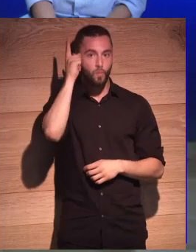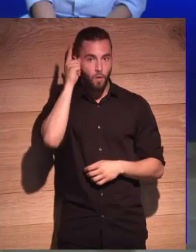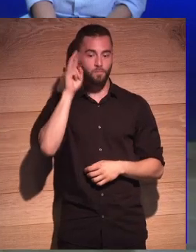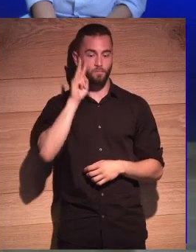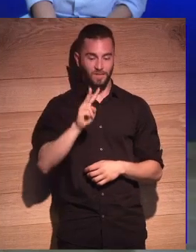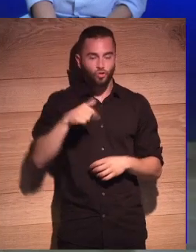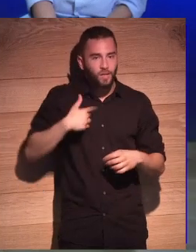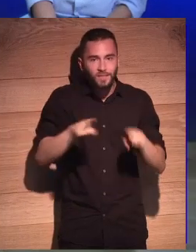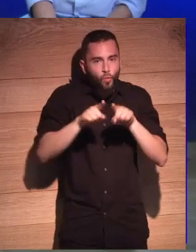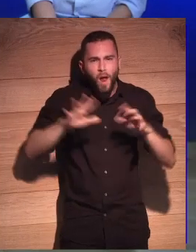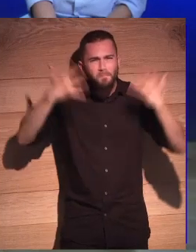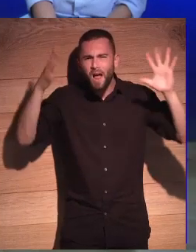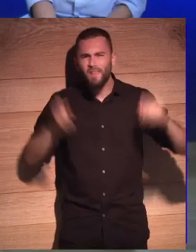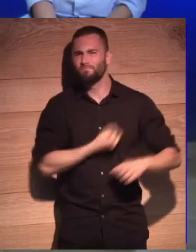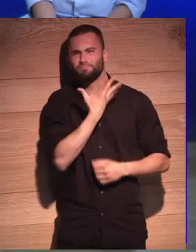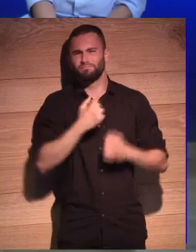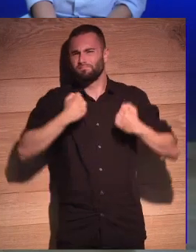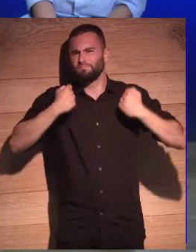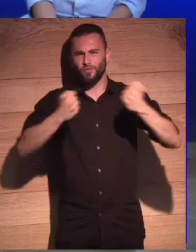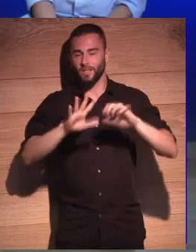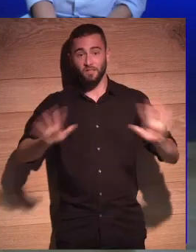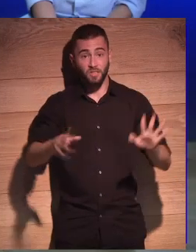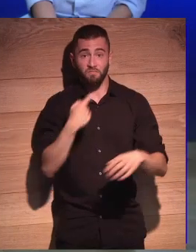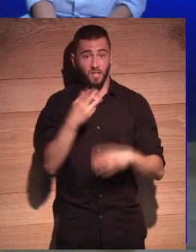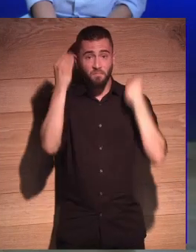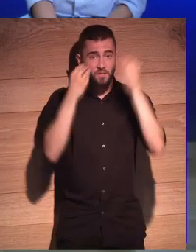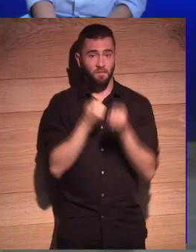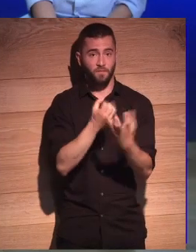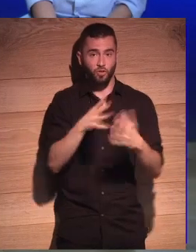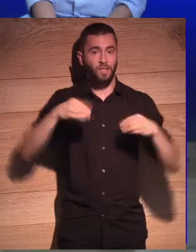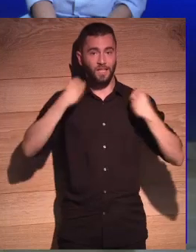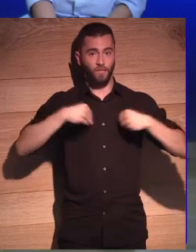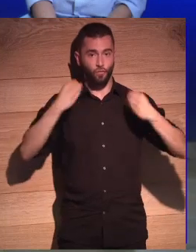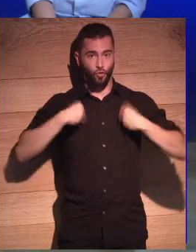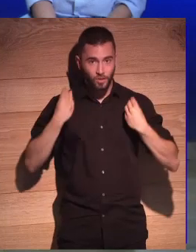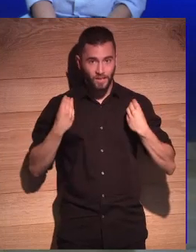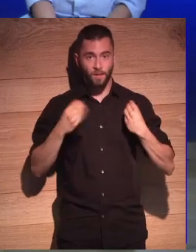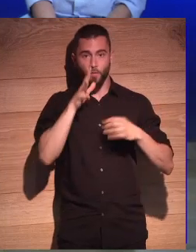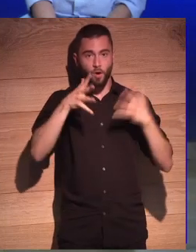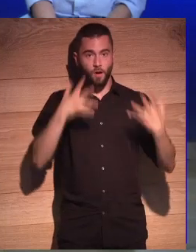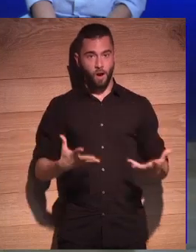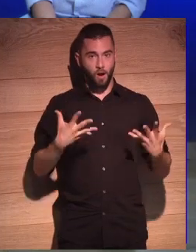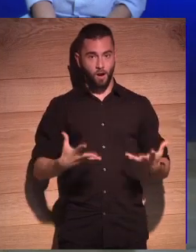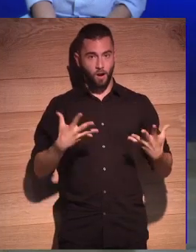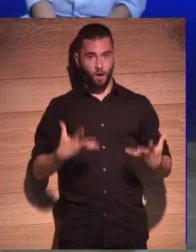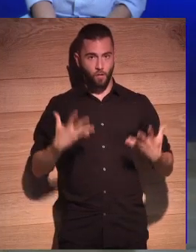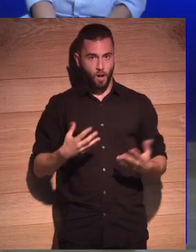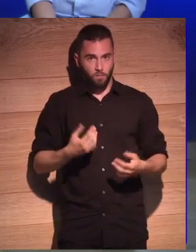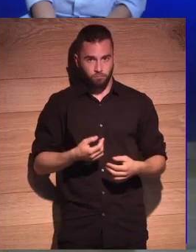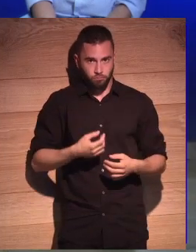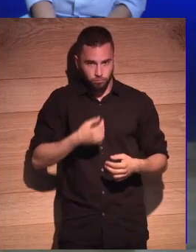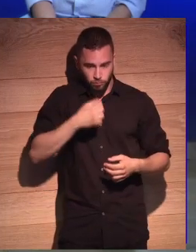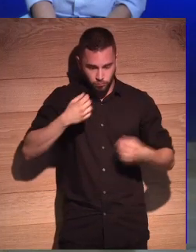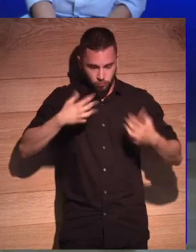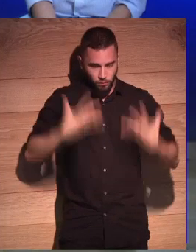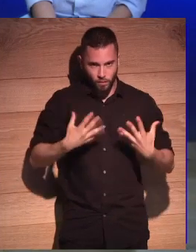to see virtual realities through our smartphones, and I think that's a real miracle. So I just wanted to tell you this thought